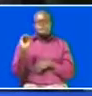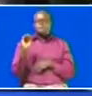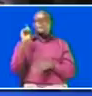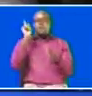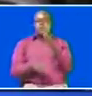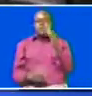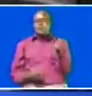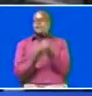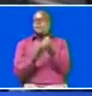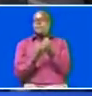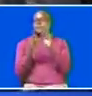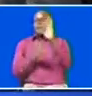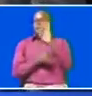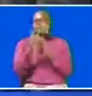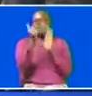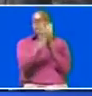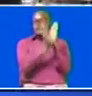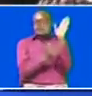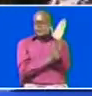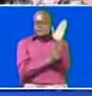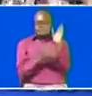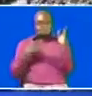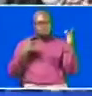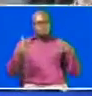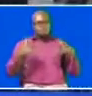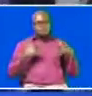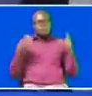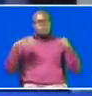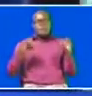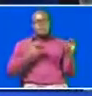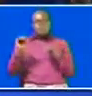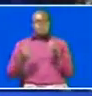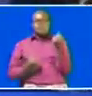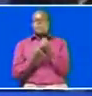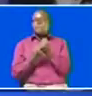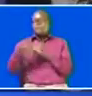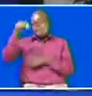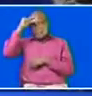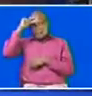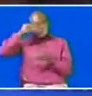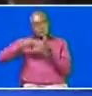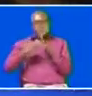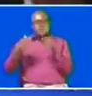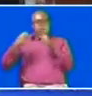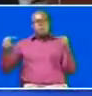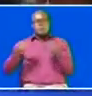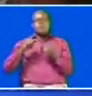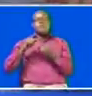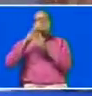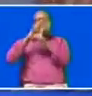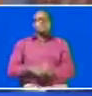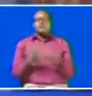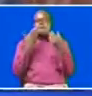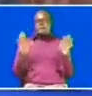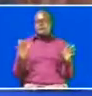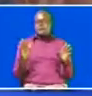government's development agenda. Concerns have been raised that minority parties' move to support the government will kill opposition and remove checks and balances.